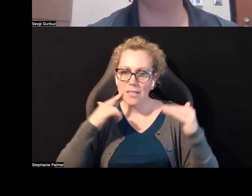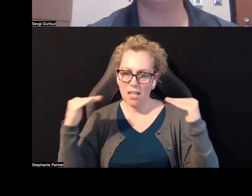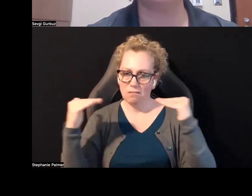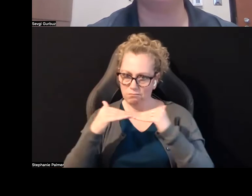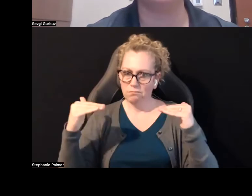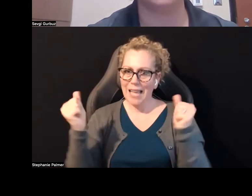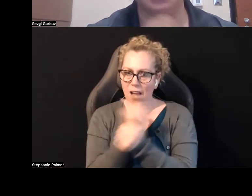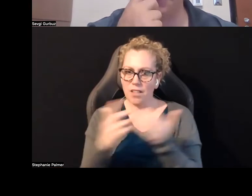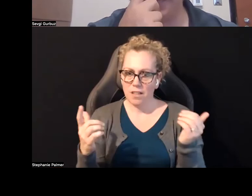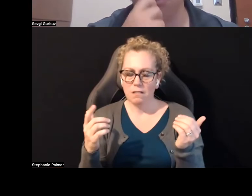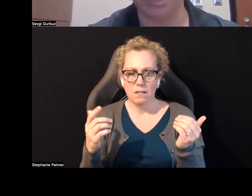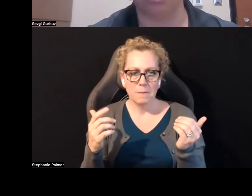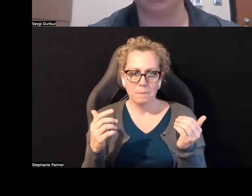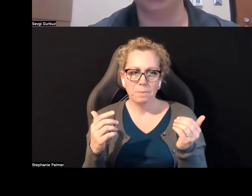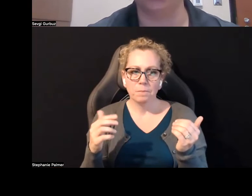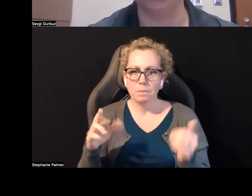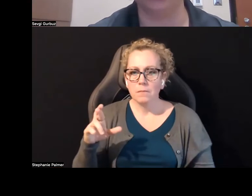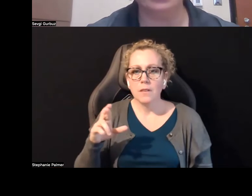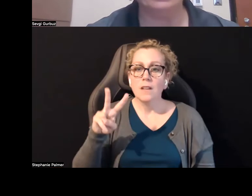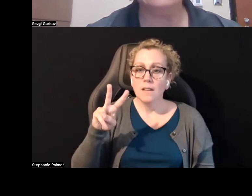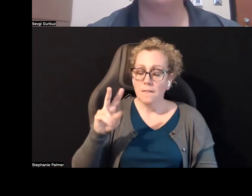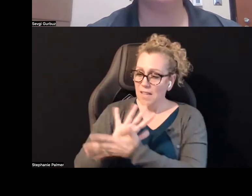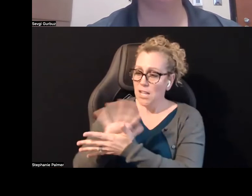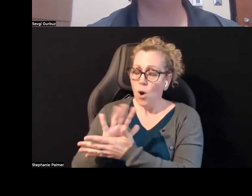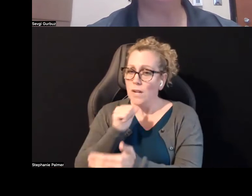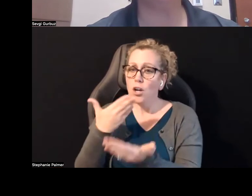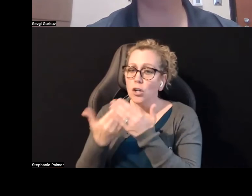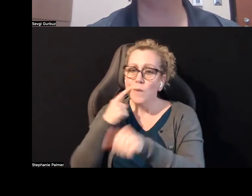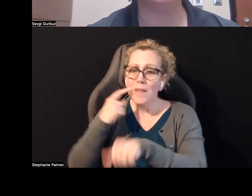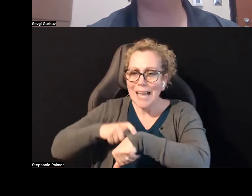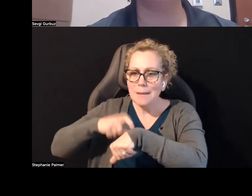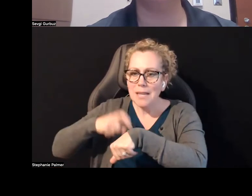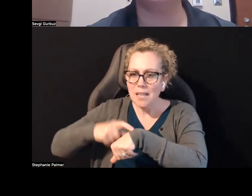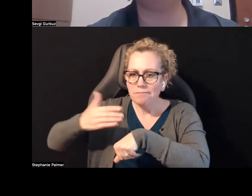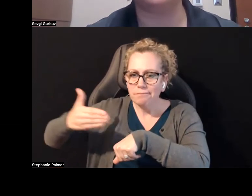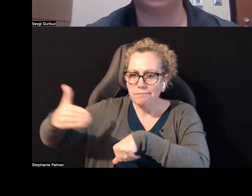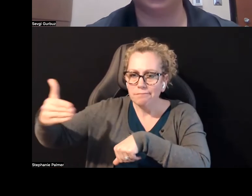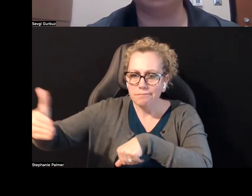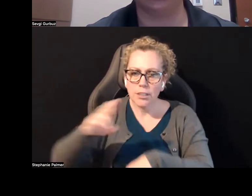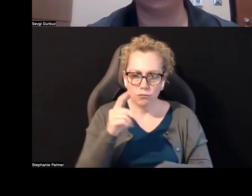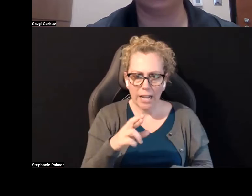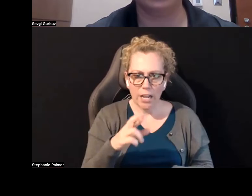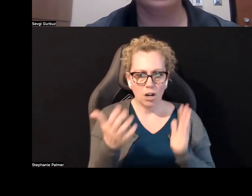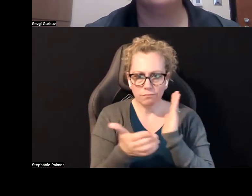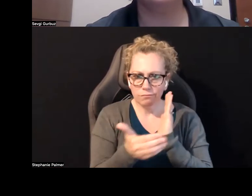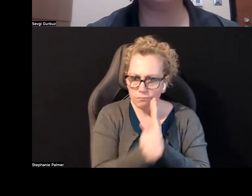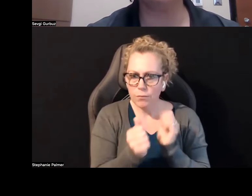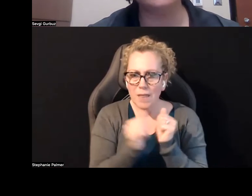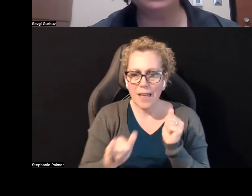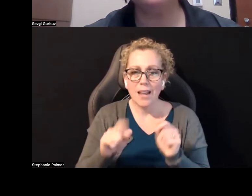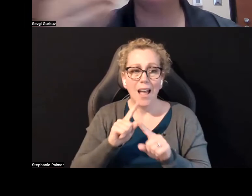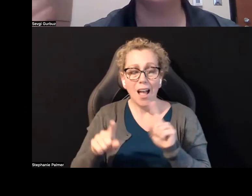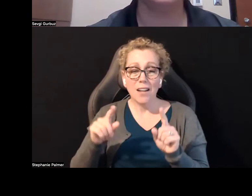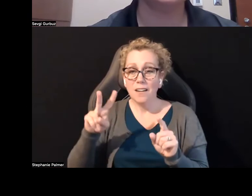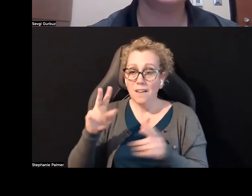as frequent a temporal sample as radar can give you. It also doesn't really have very good depth estimation. That's